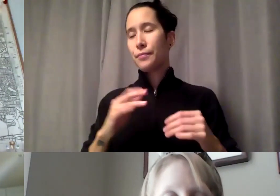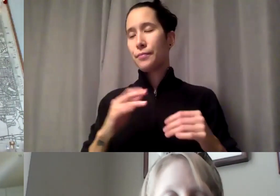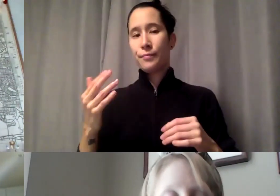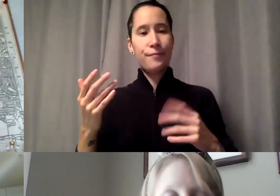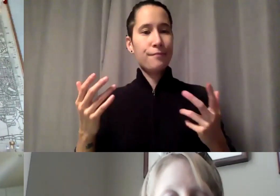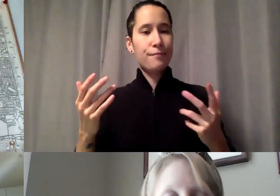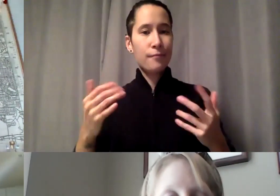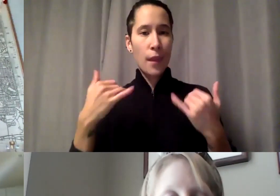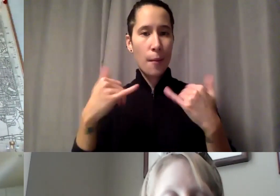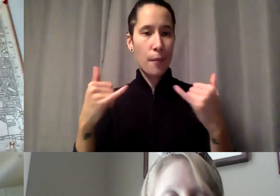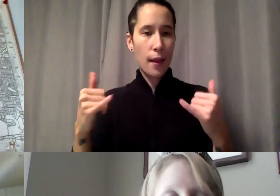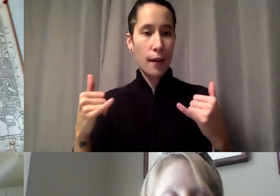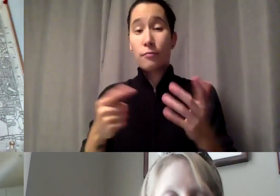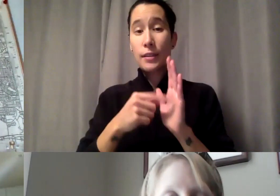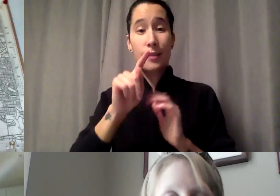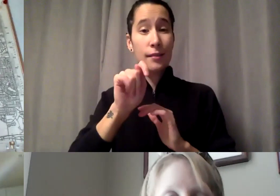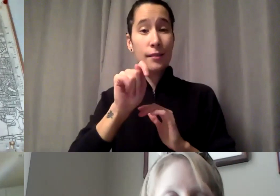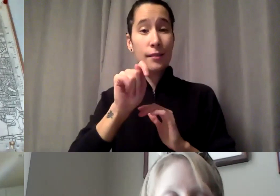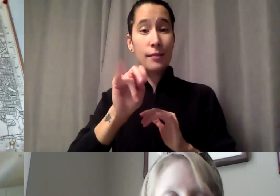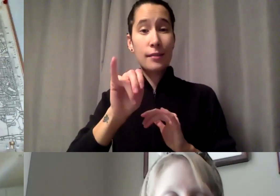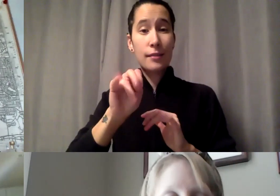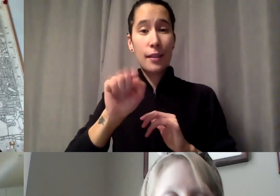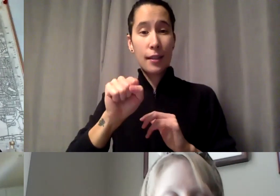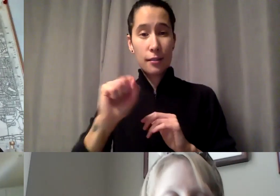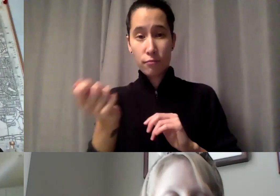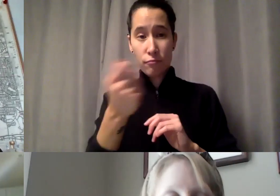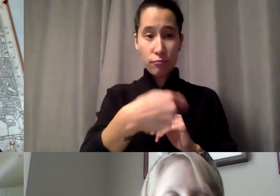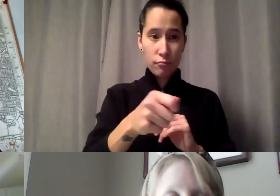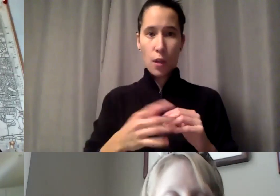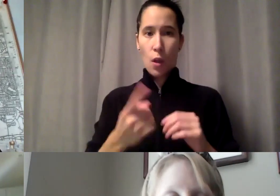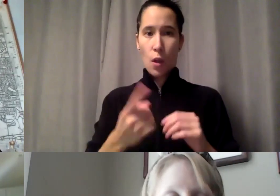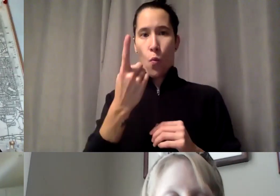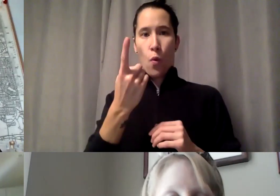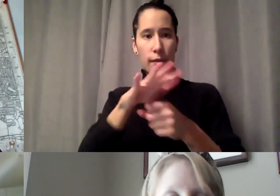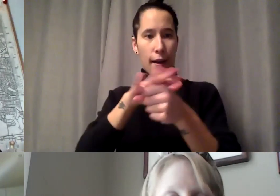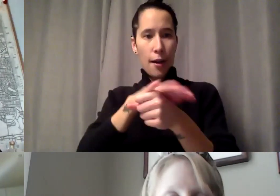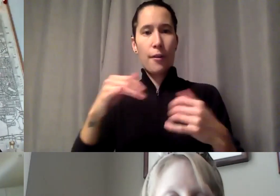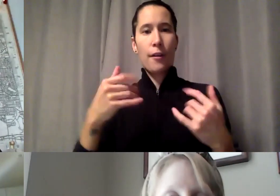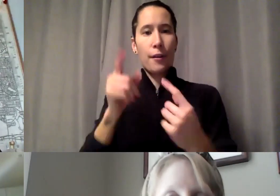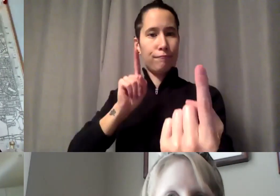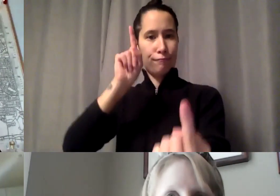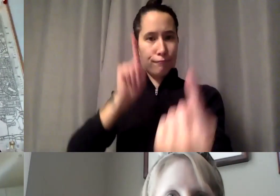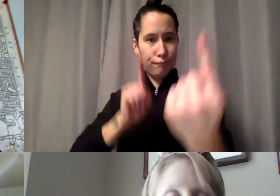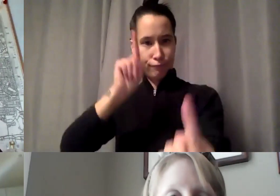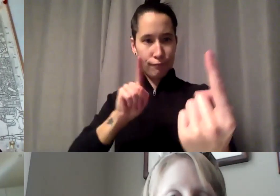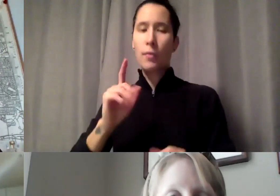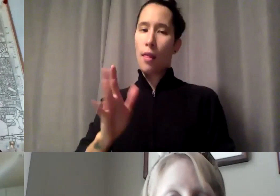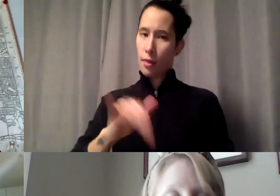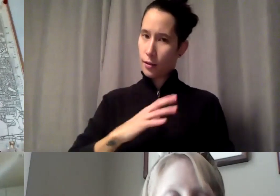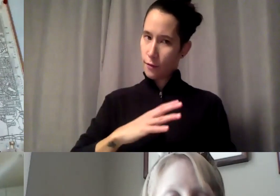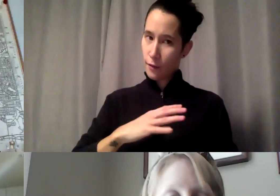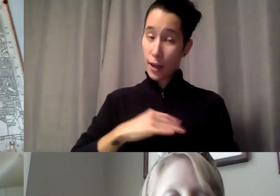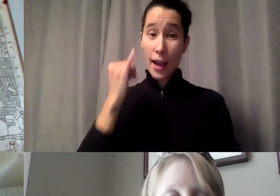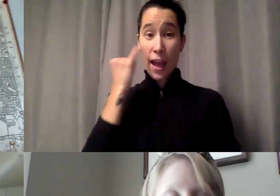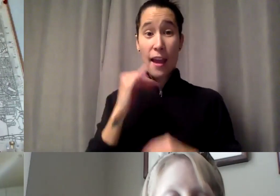play. So if it's tennis, me going to play to the one court with my friend and playing tennis, that's okay. If it's us coming